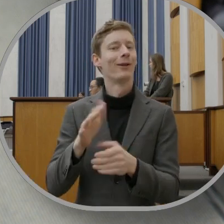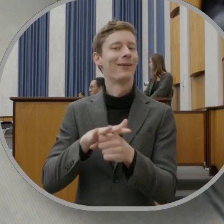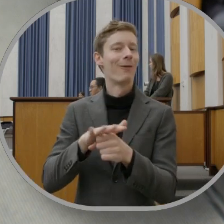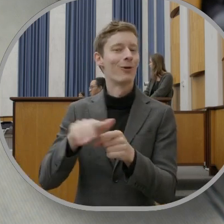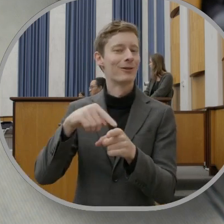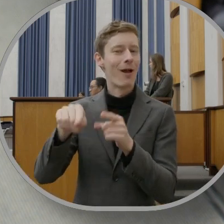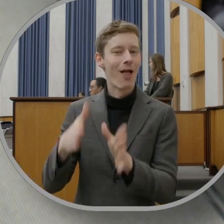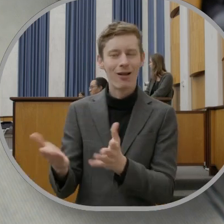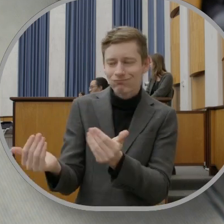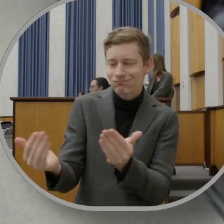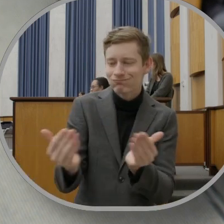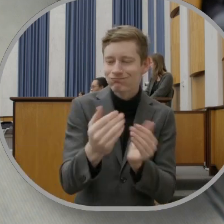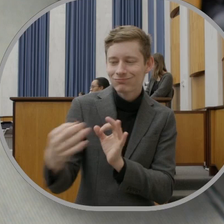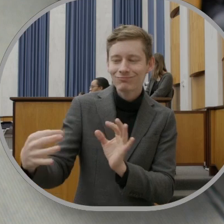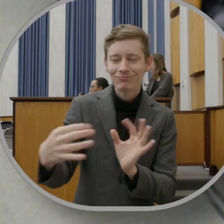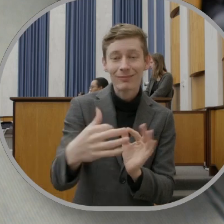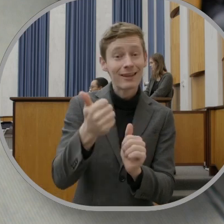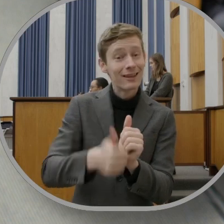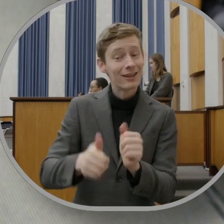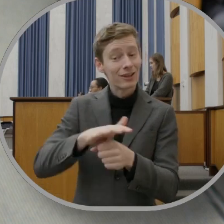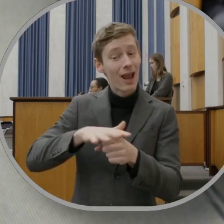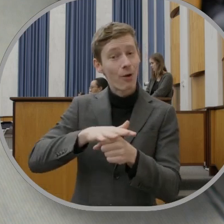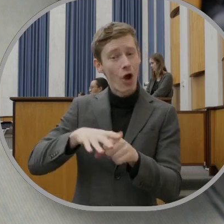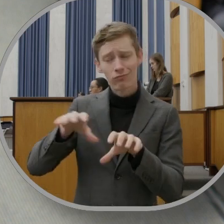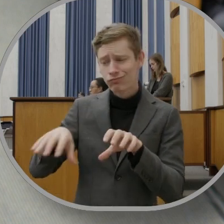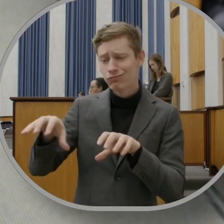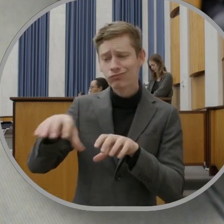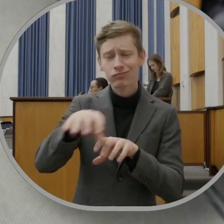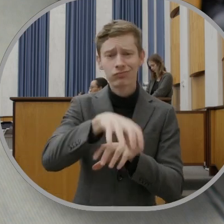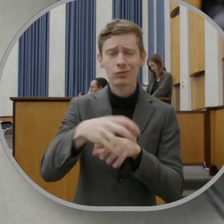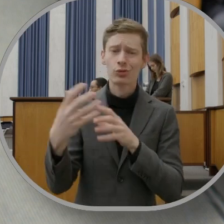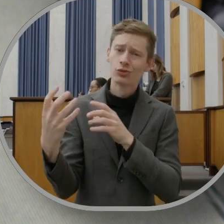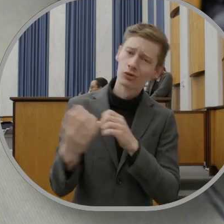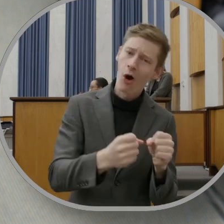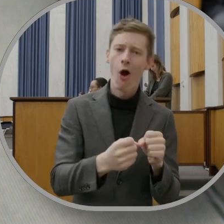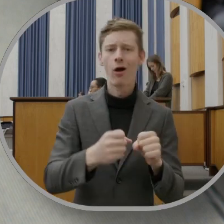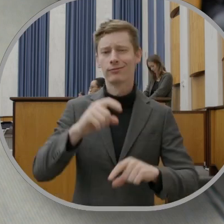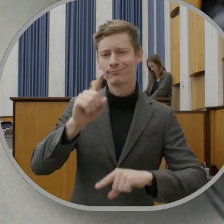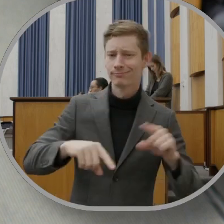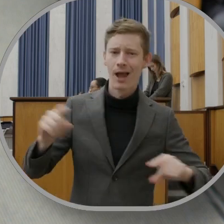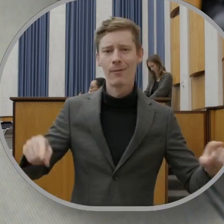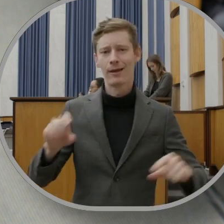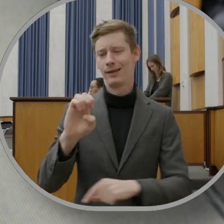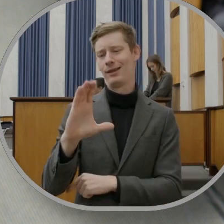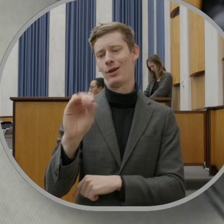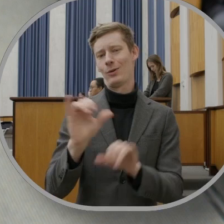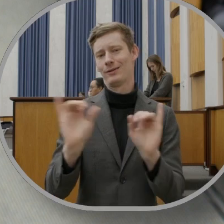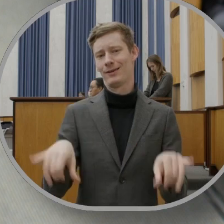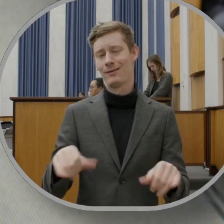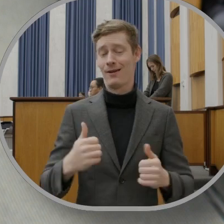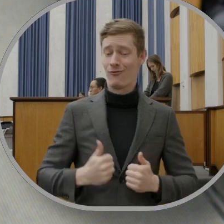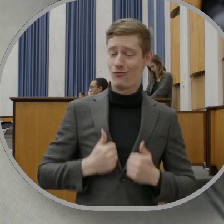specialists. Each of our neighborhoods are vibrant and dynamic ecosystems made up of residents, families,